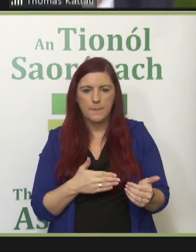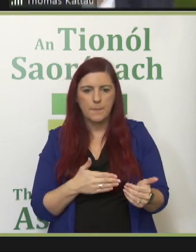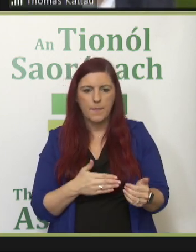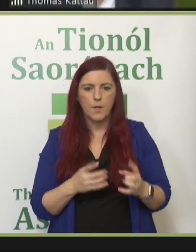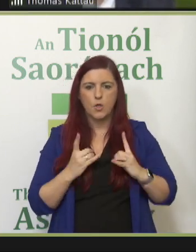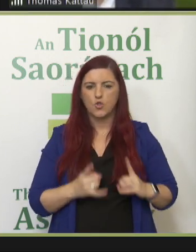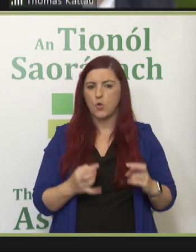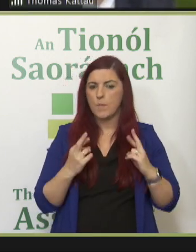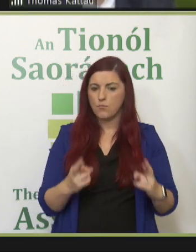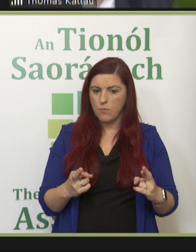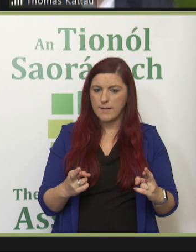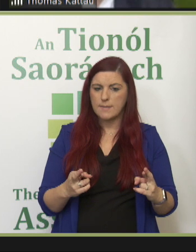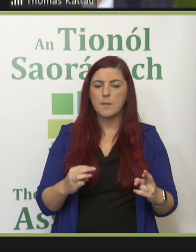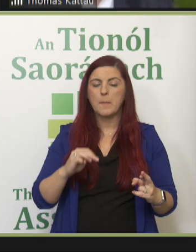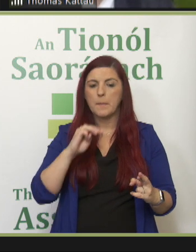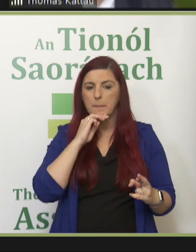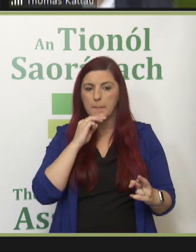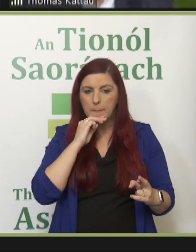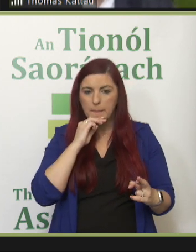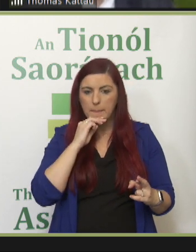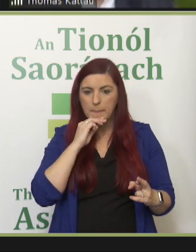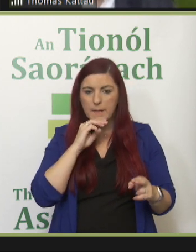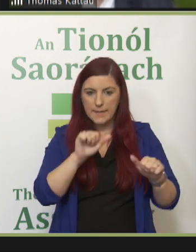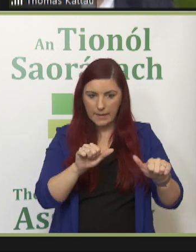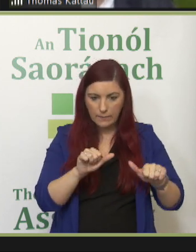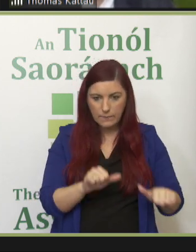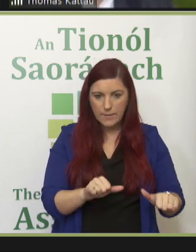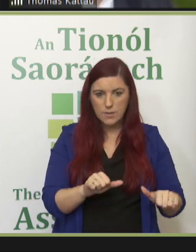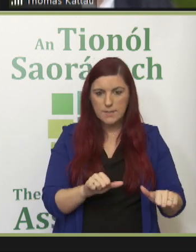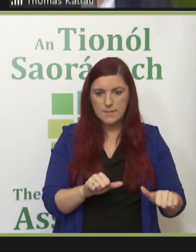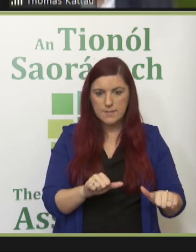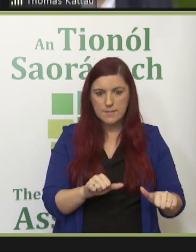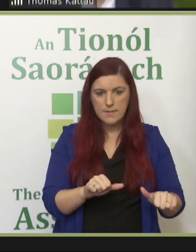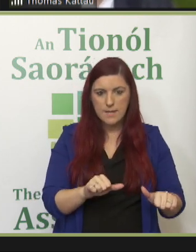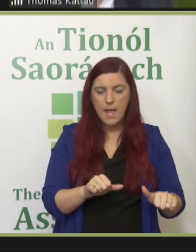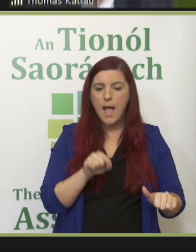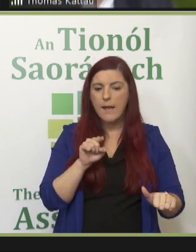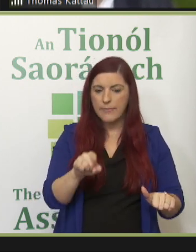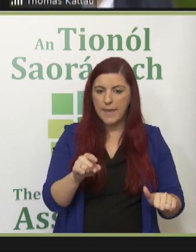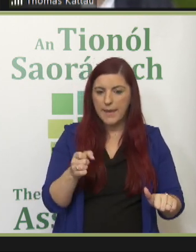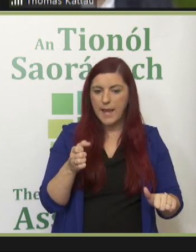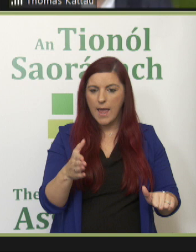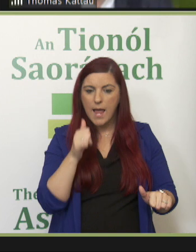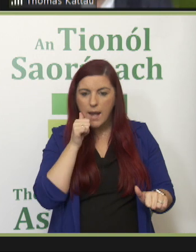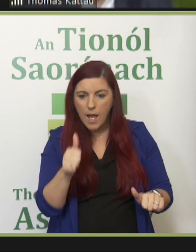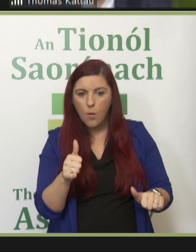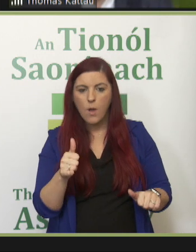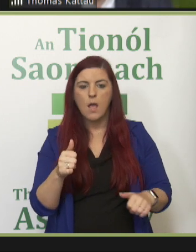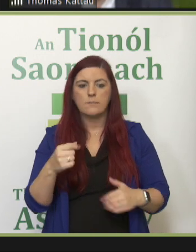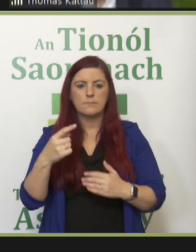rights entailed in the conventions that are legally enforceable, they entail restrictions and positive